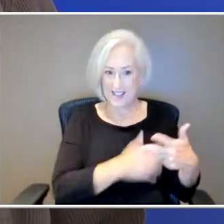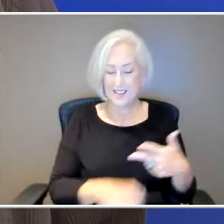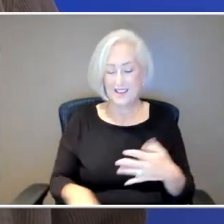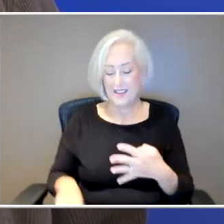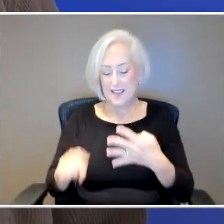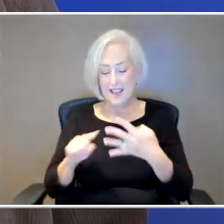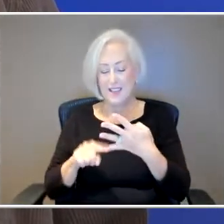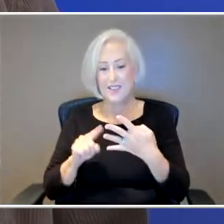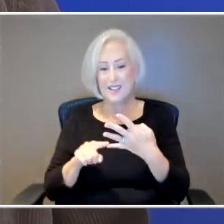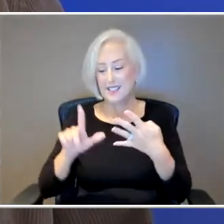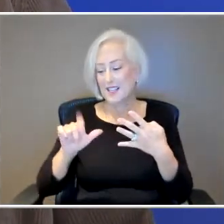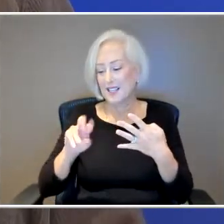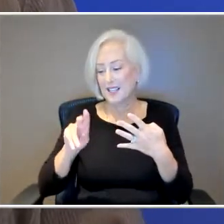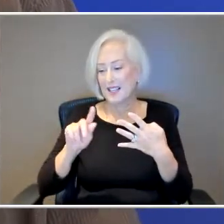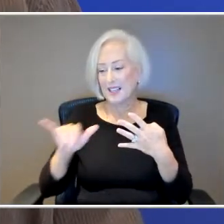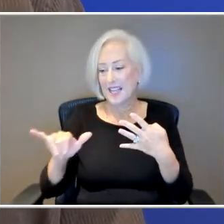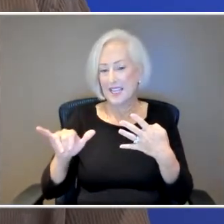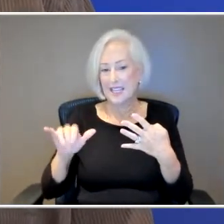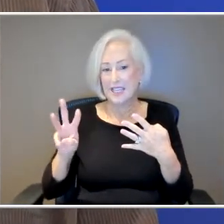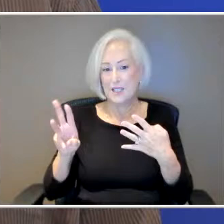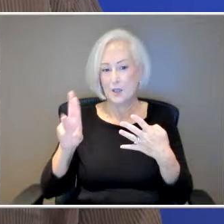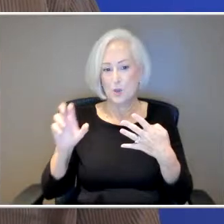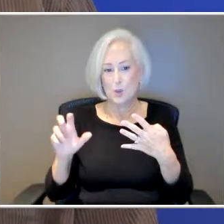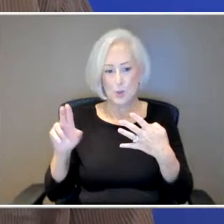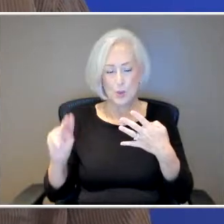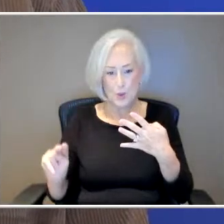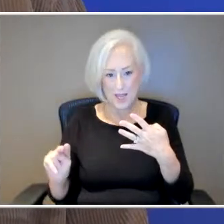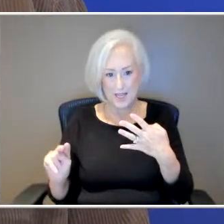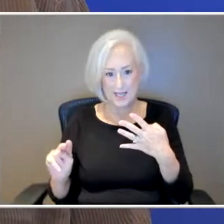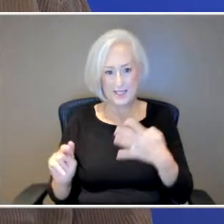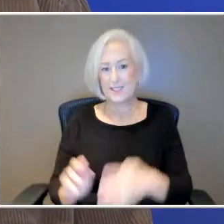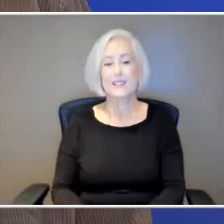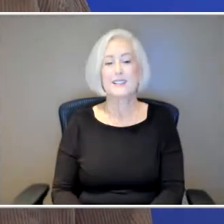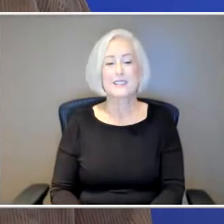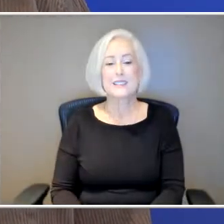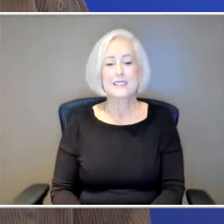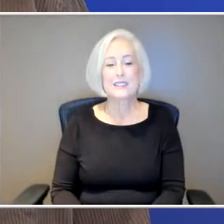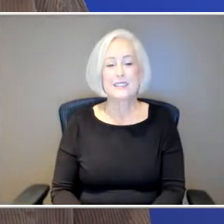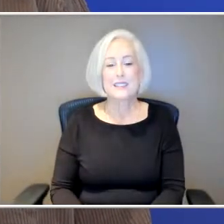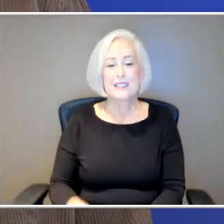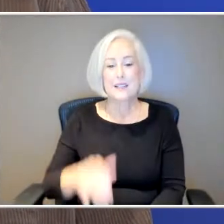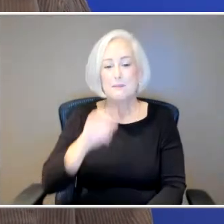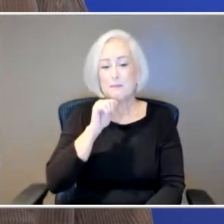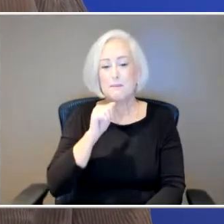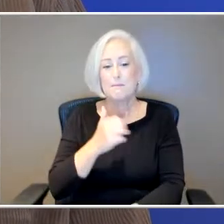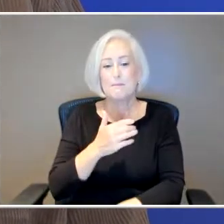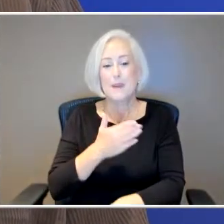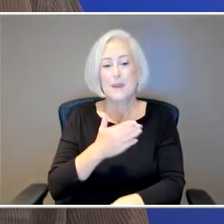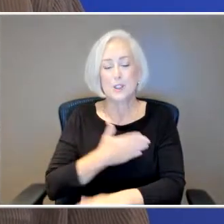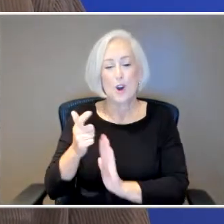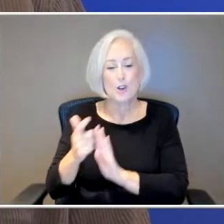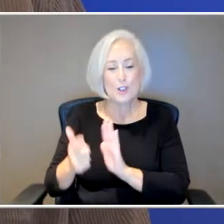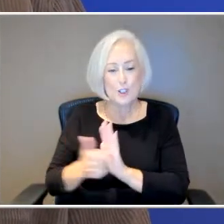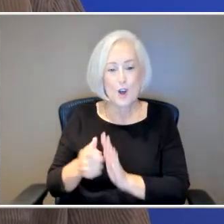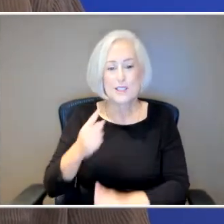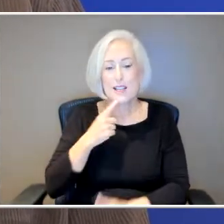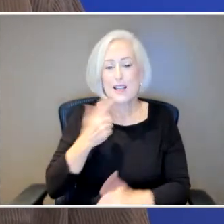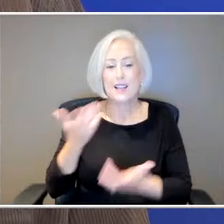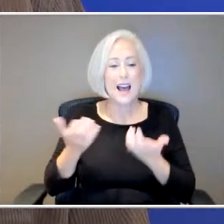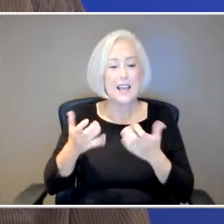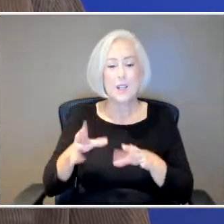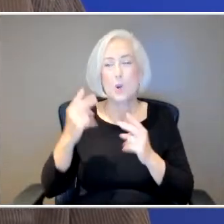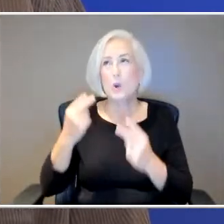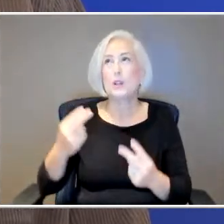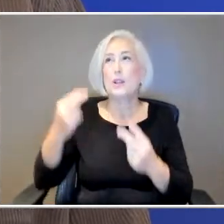Wren. And my daughter-in-law Kaylee was like, I don't want you to think back on when I'm pregnant, when